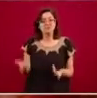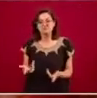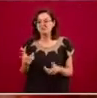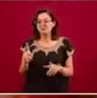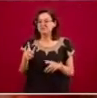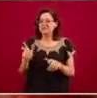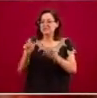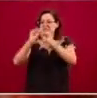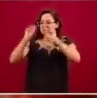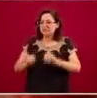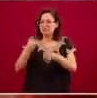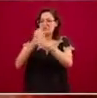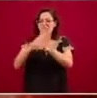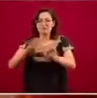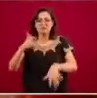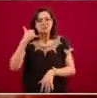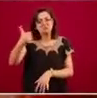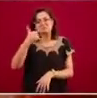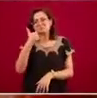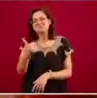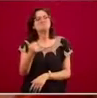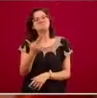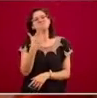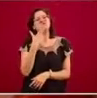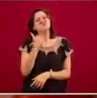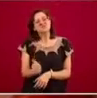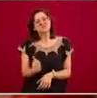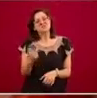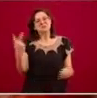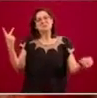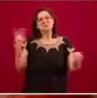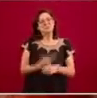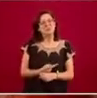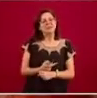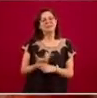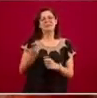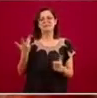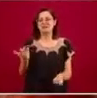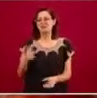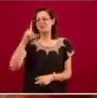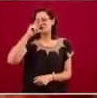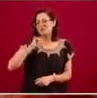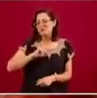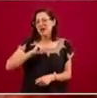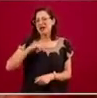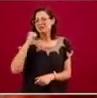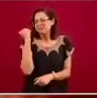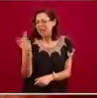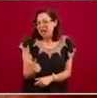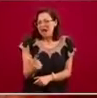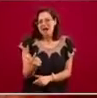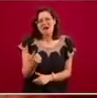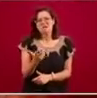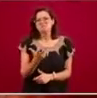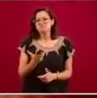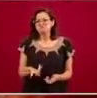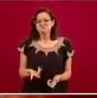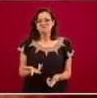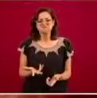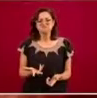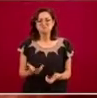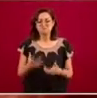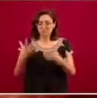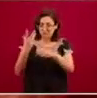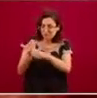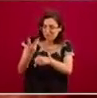we've heard testimonies of people who are relatives of patients that have been hospitalized, and